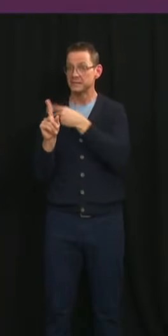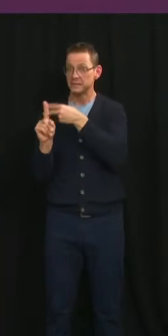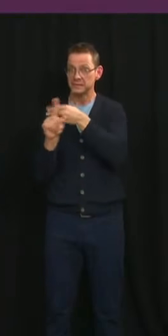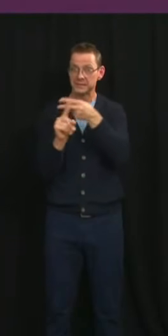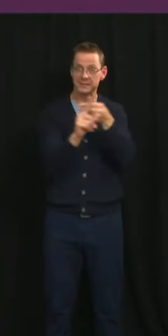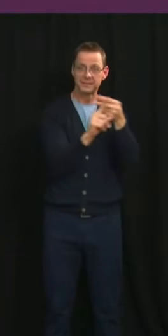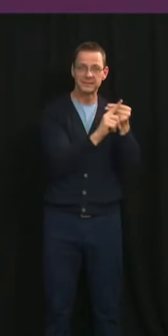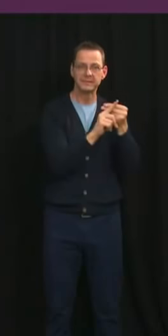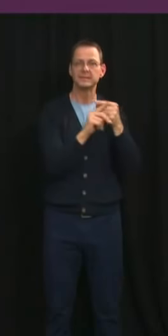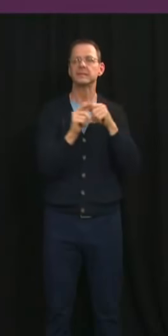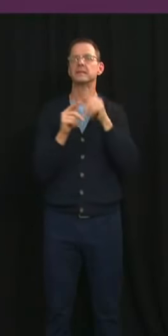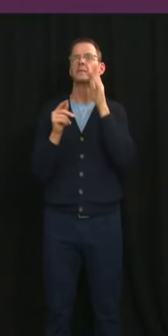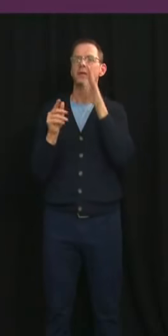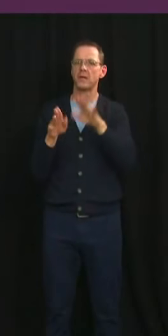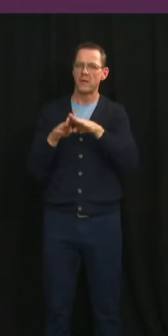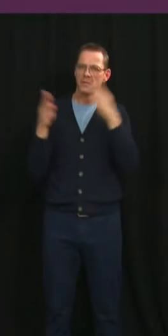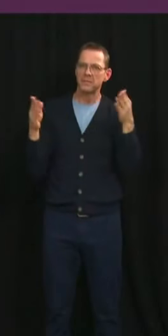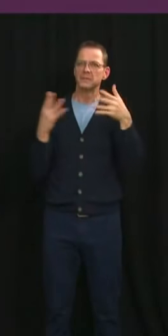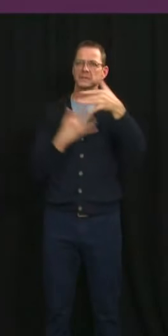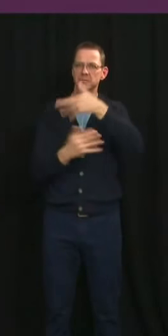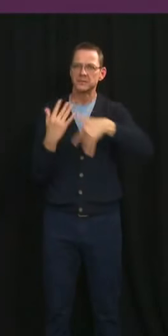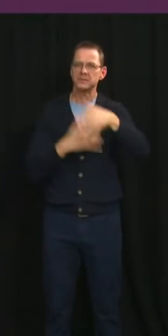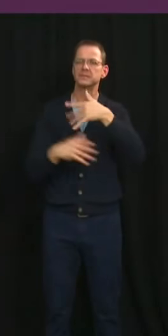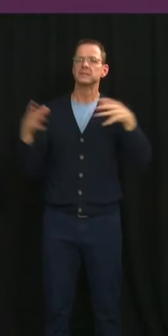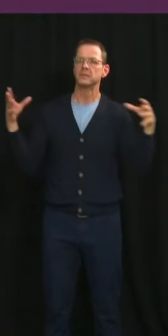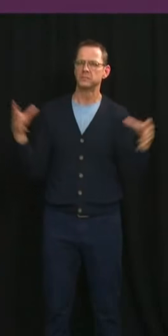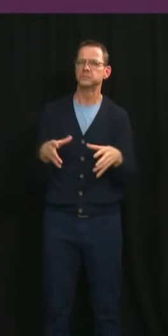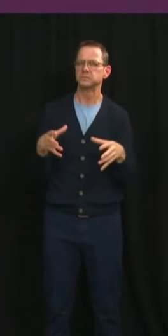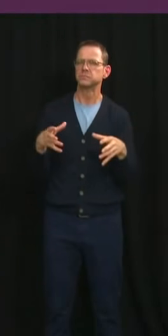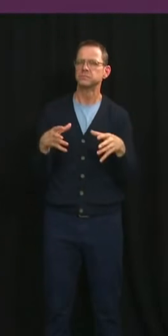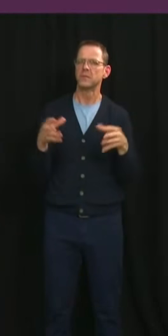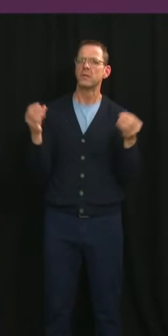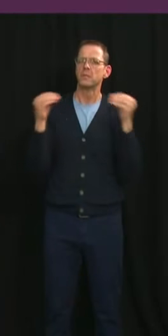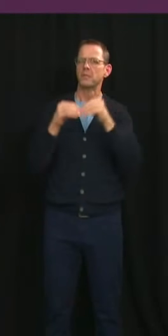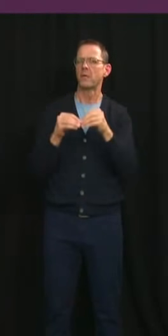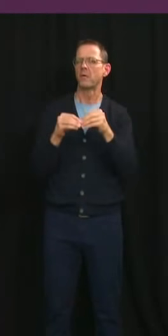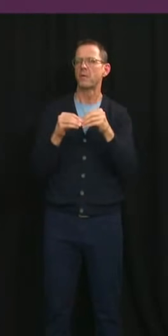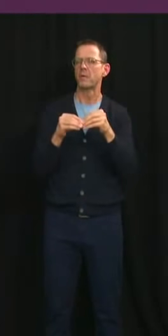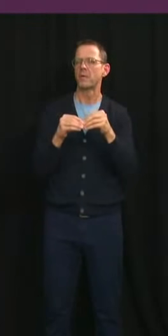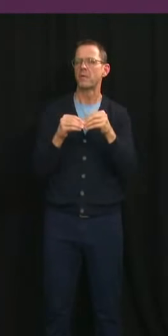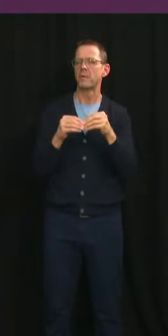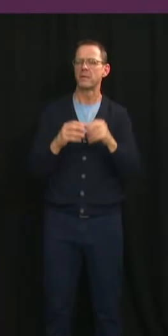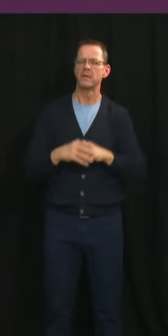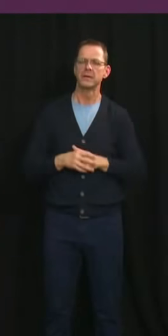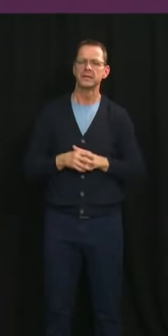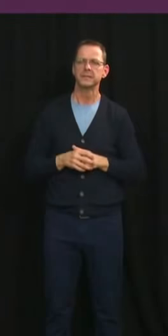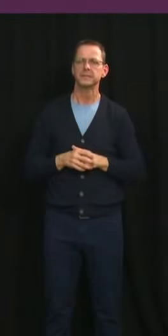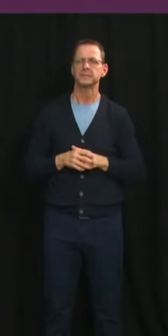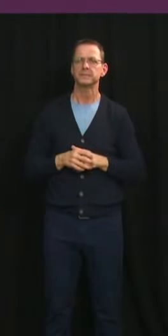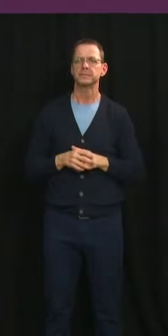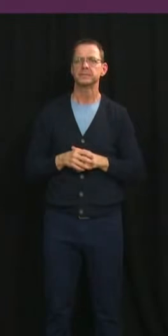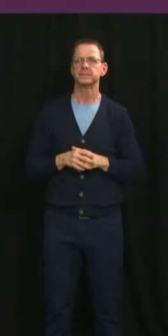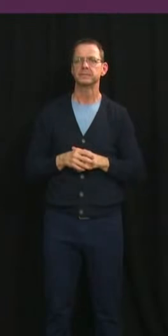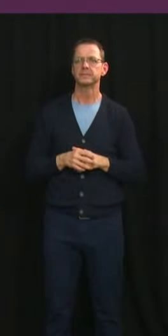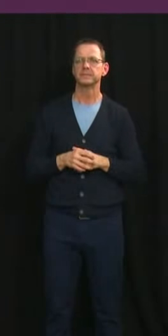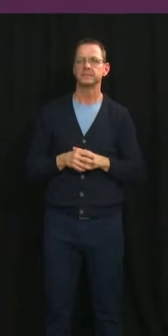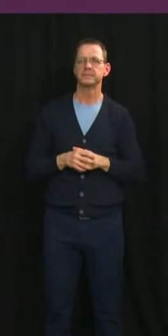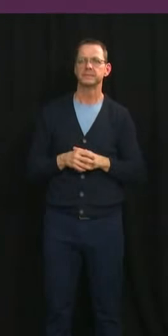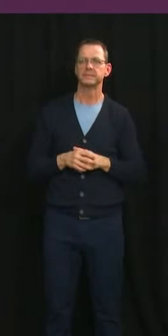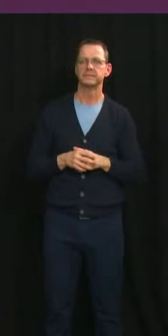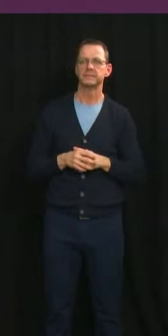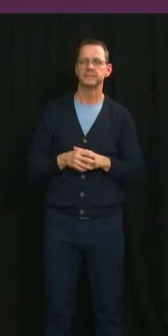to move forward substantially, as I say, towards the end of May. And in the end